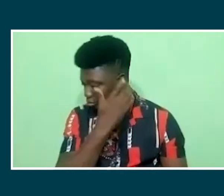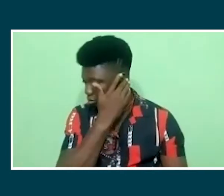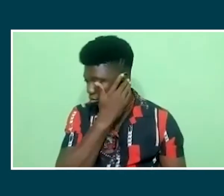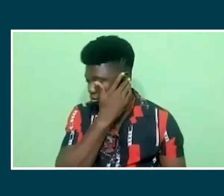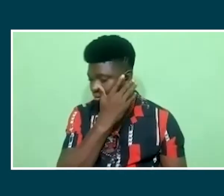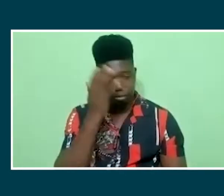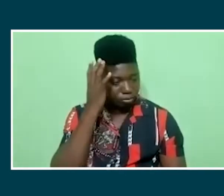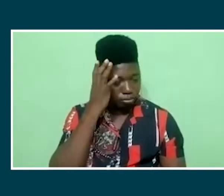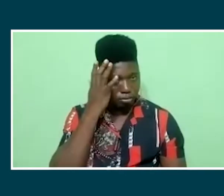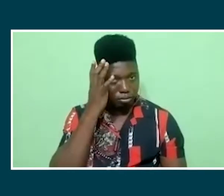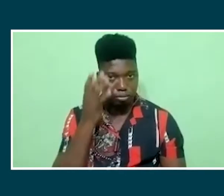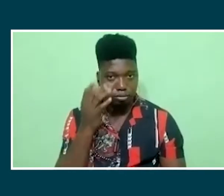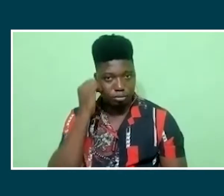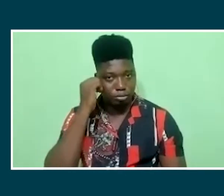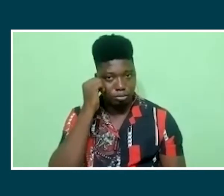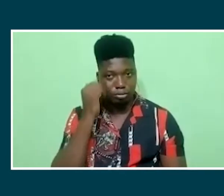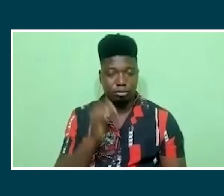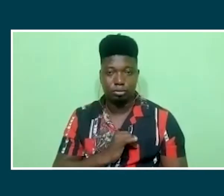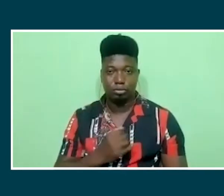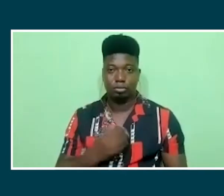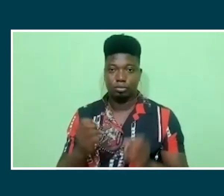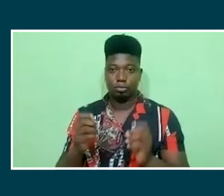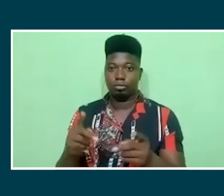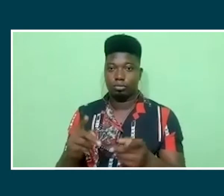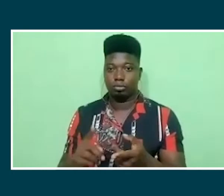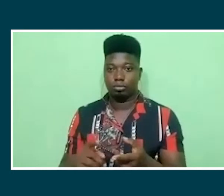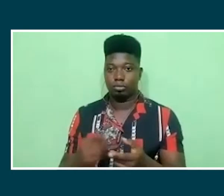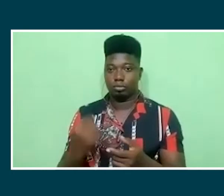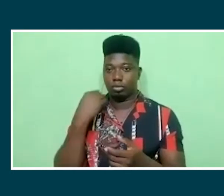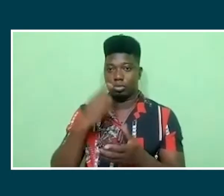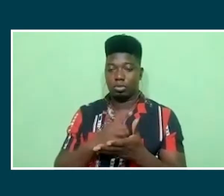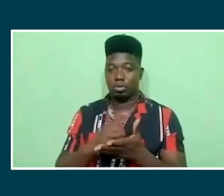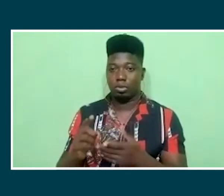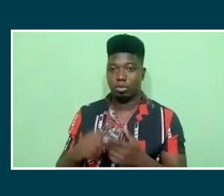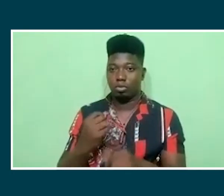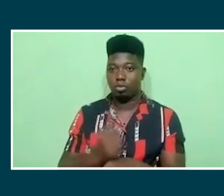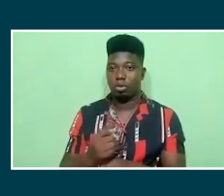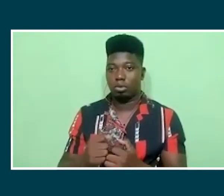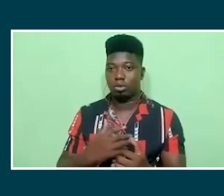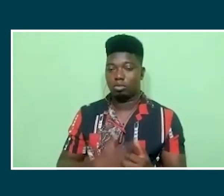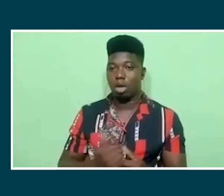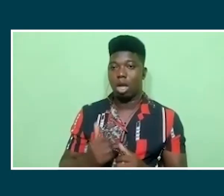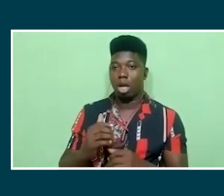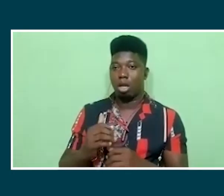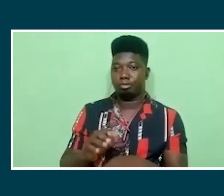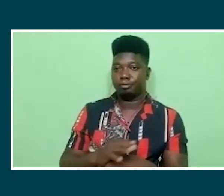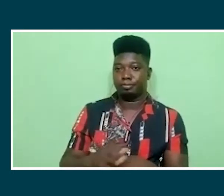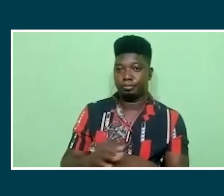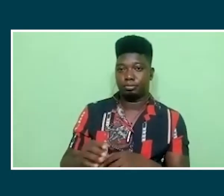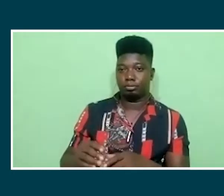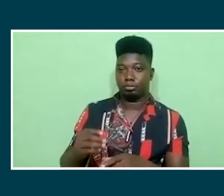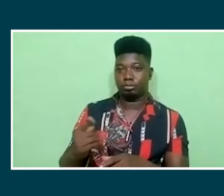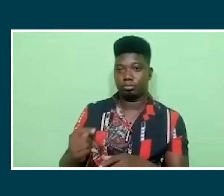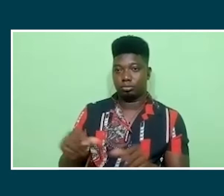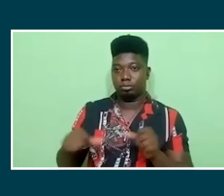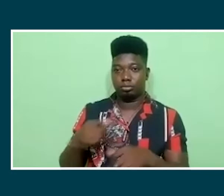I had the privilege last week through my work with my company in the area productions to interview a man named Jason Wright. He's the